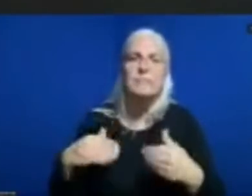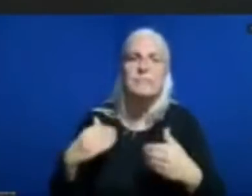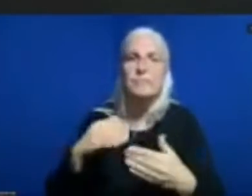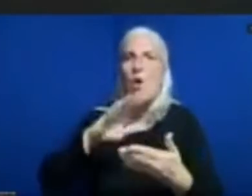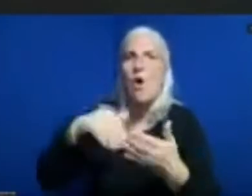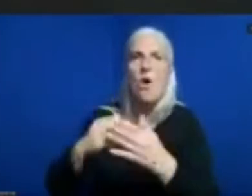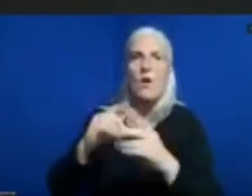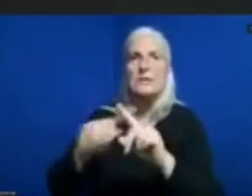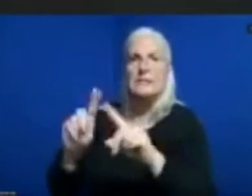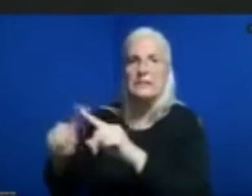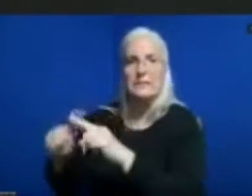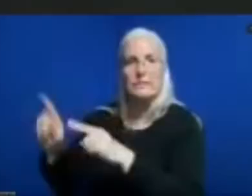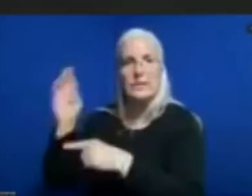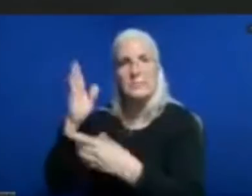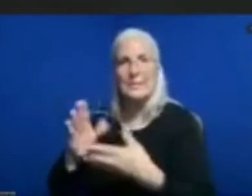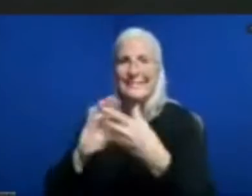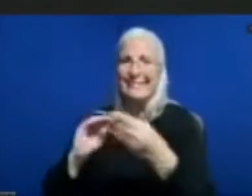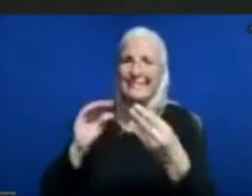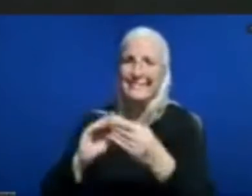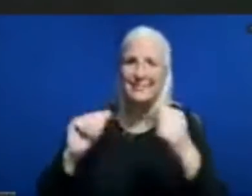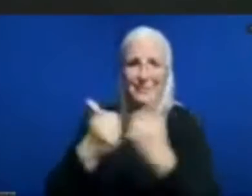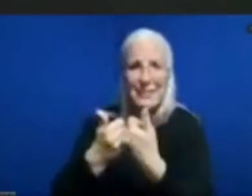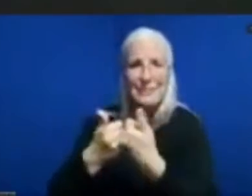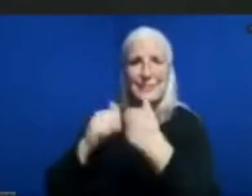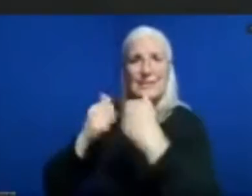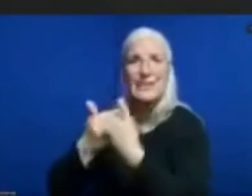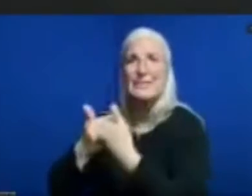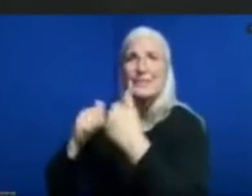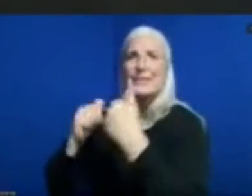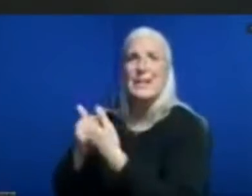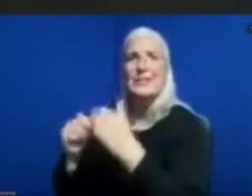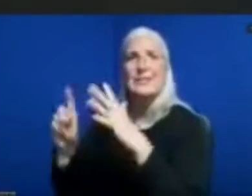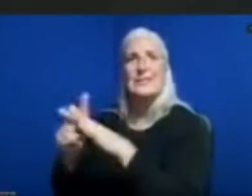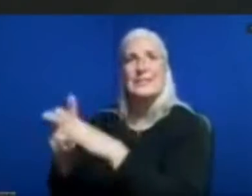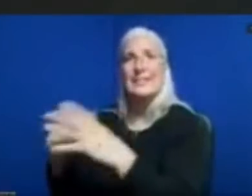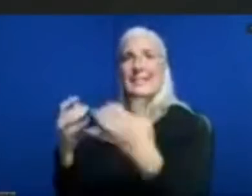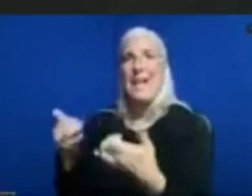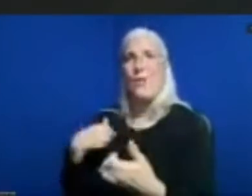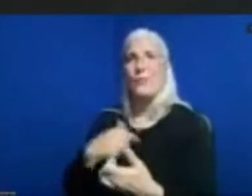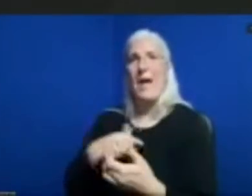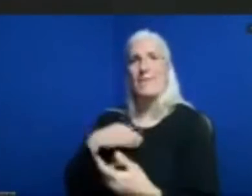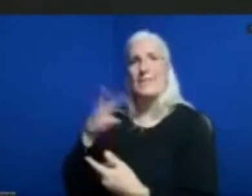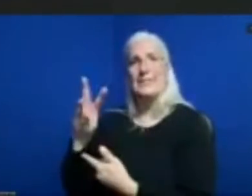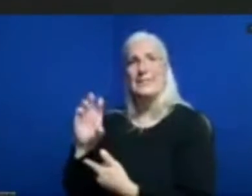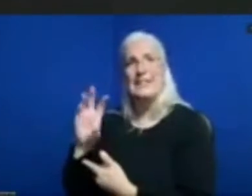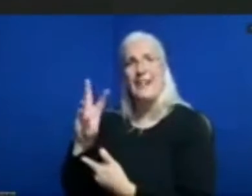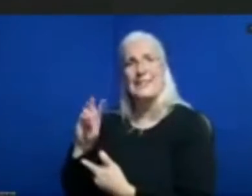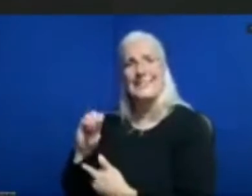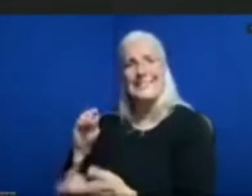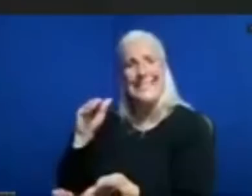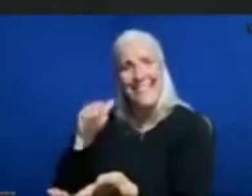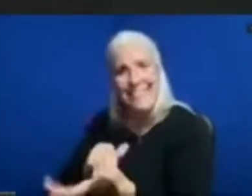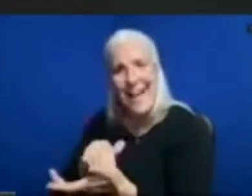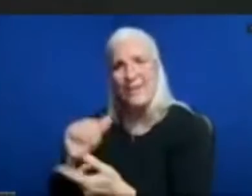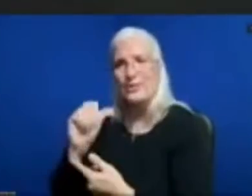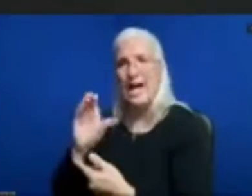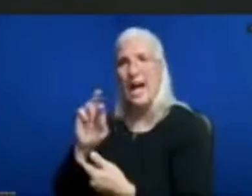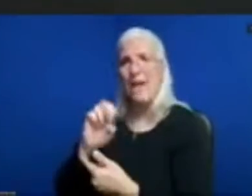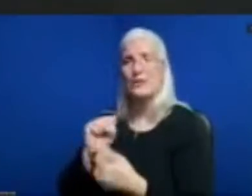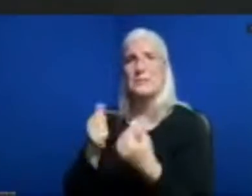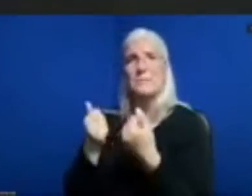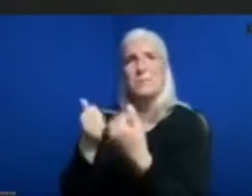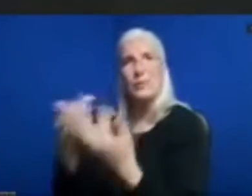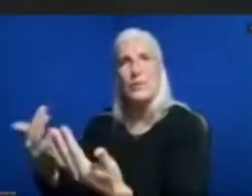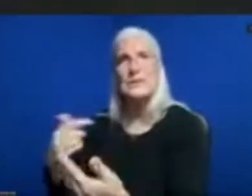over 660,000 acres. To put that in perspective, that is over 1,000 square miles that we are using